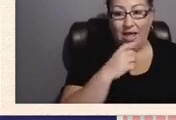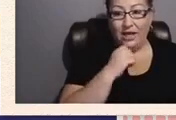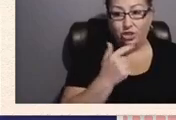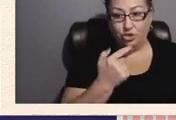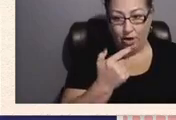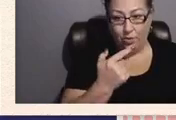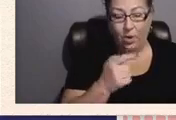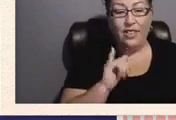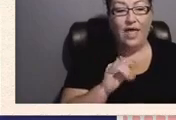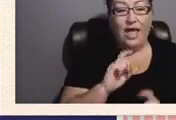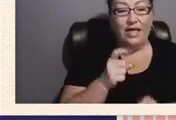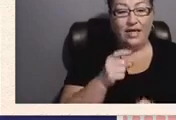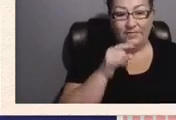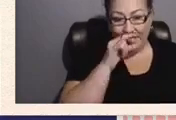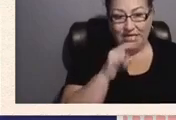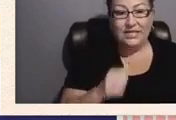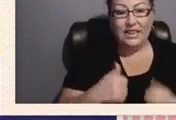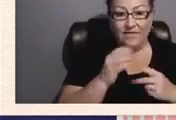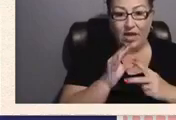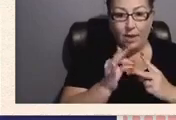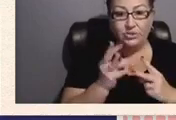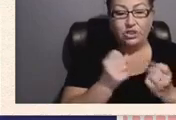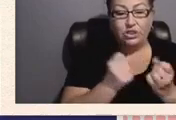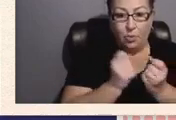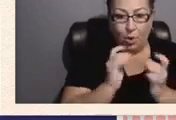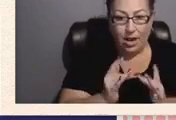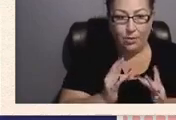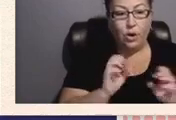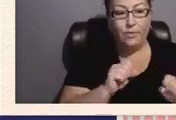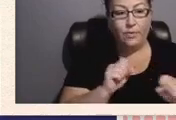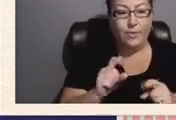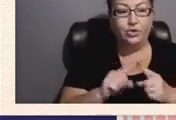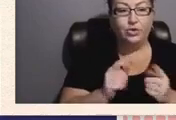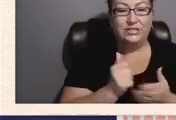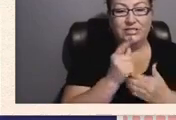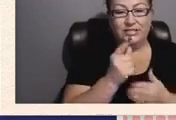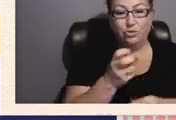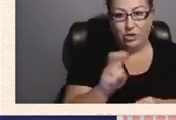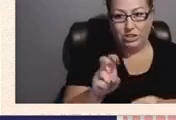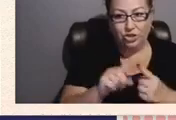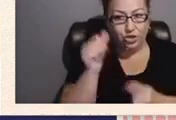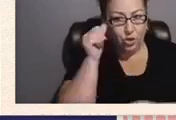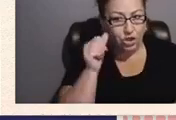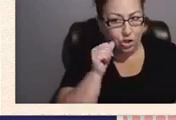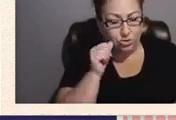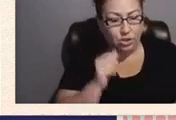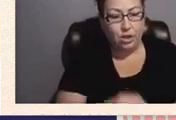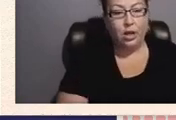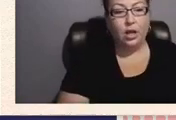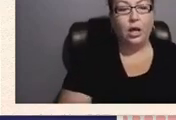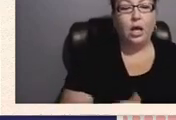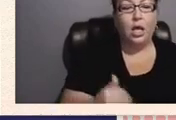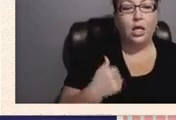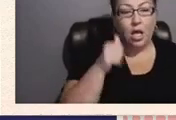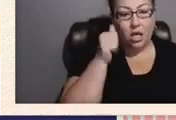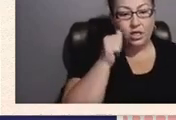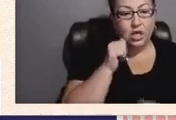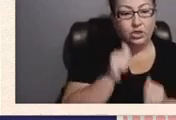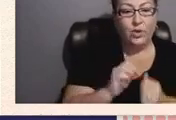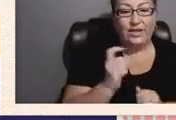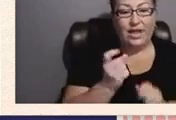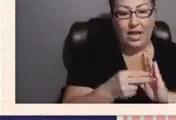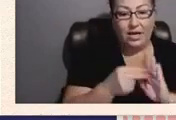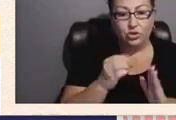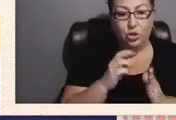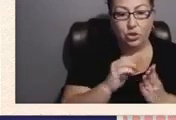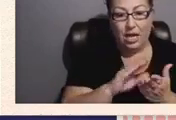living options and a support network in order to assist them to transition to adulthood. Young adults with a diagnosed or documented